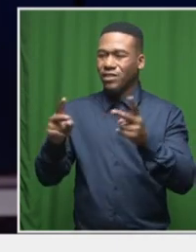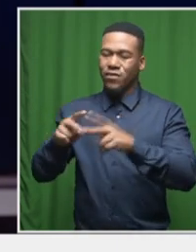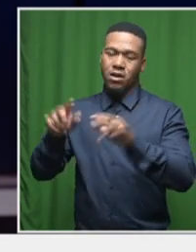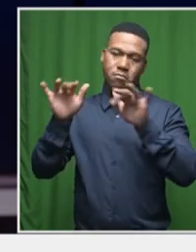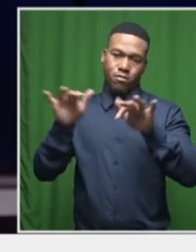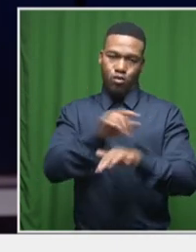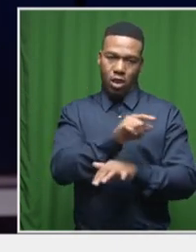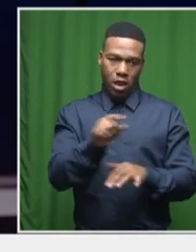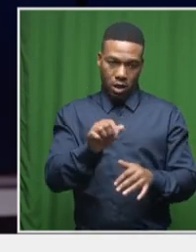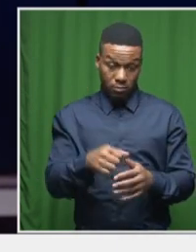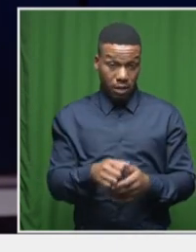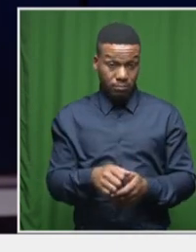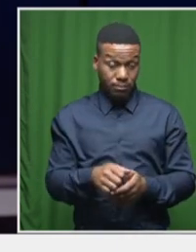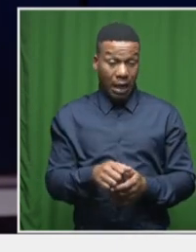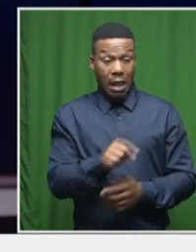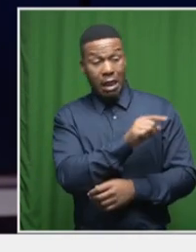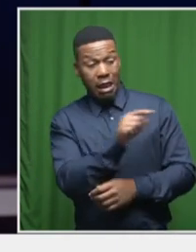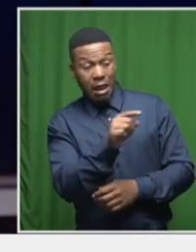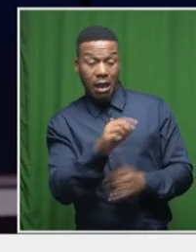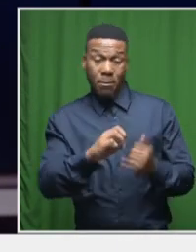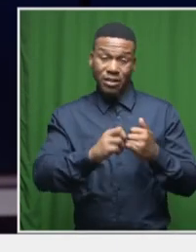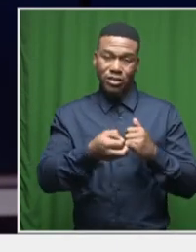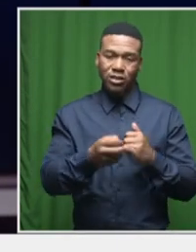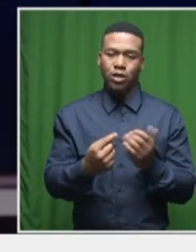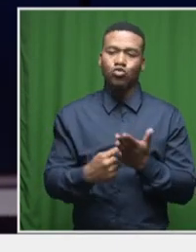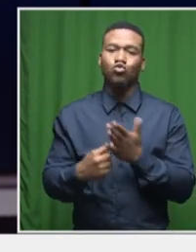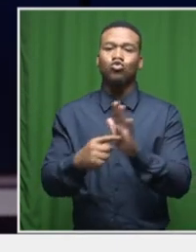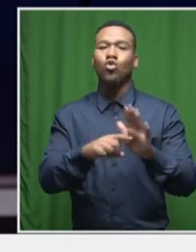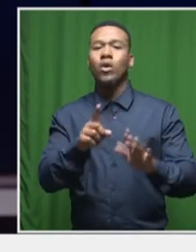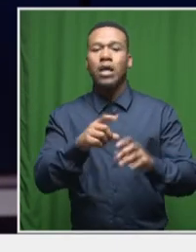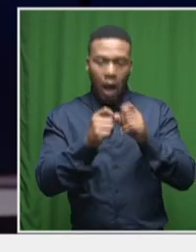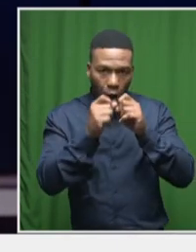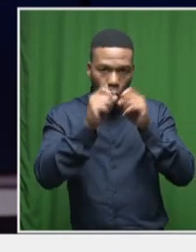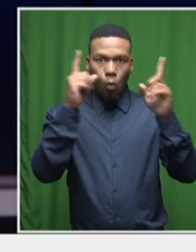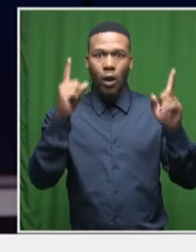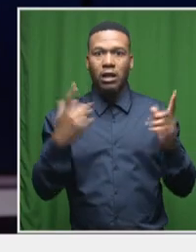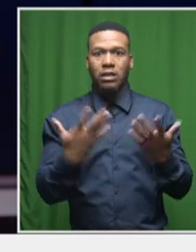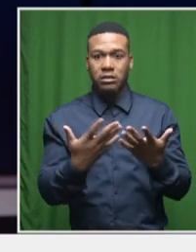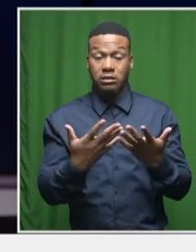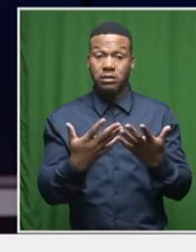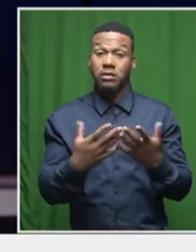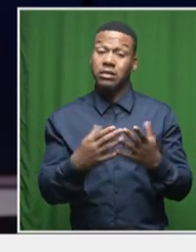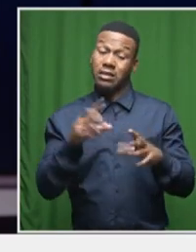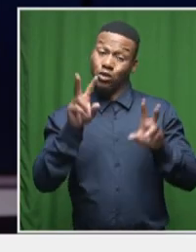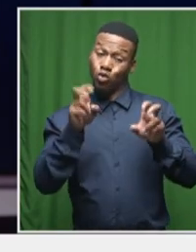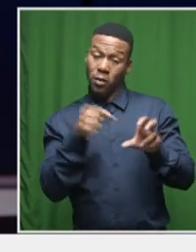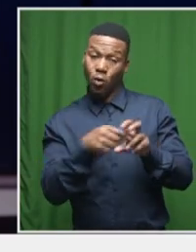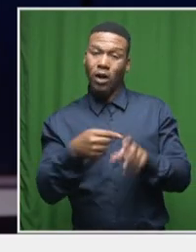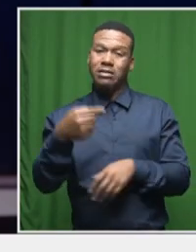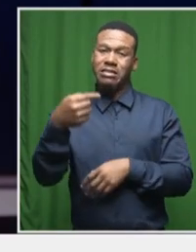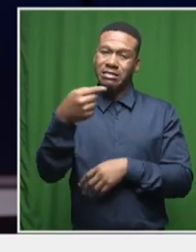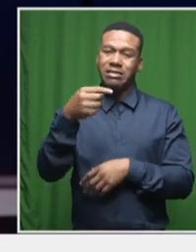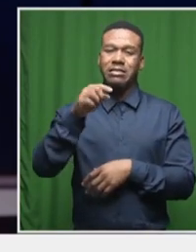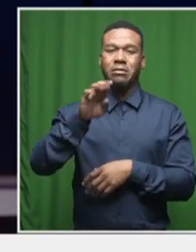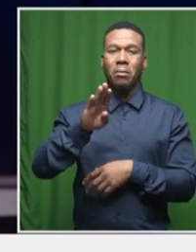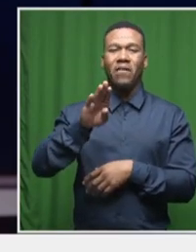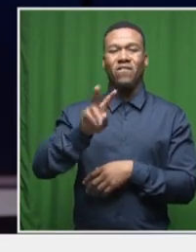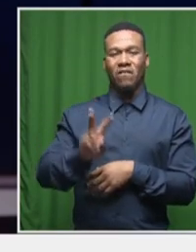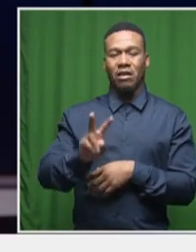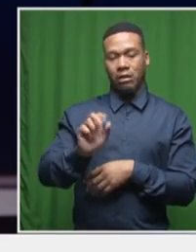trying to put out there the awareness, in this case, gender-based awareness.